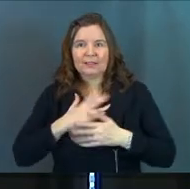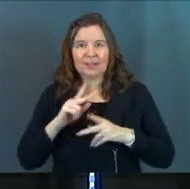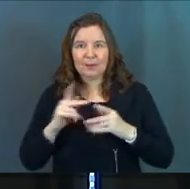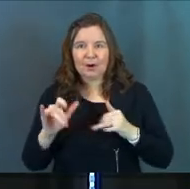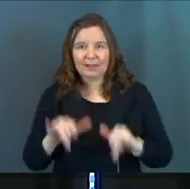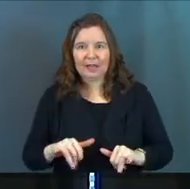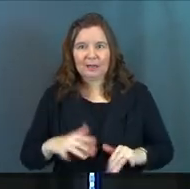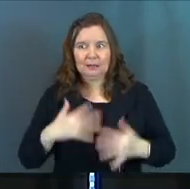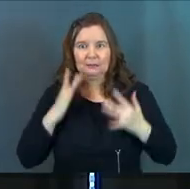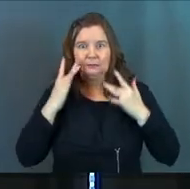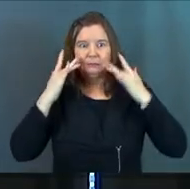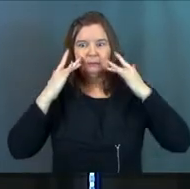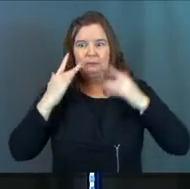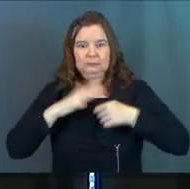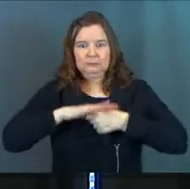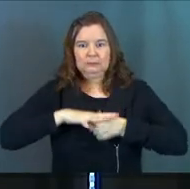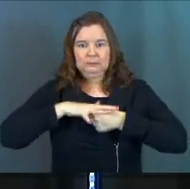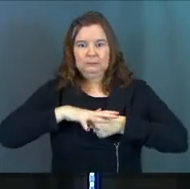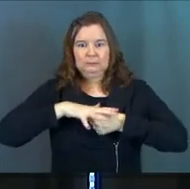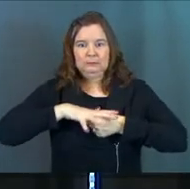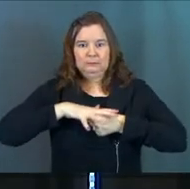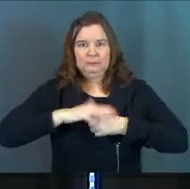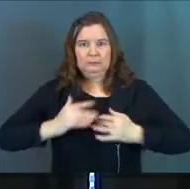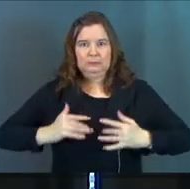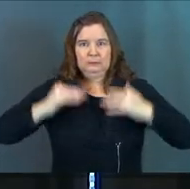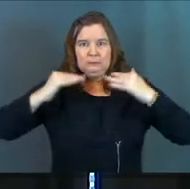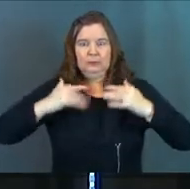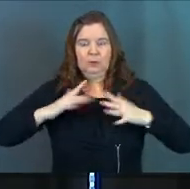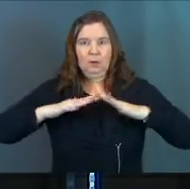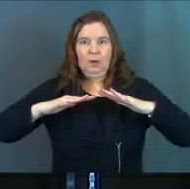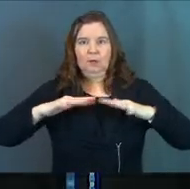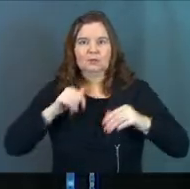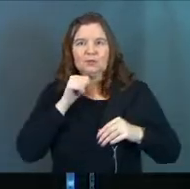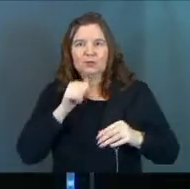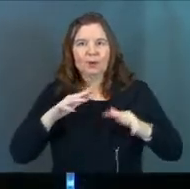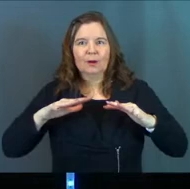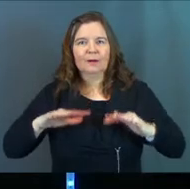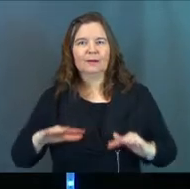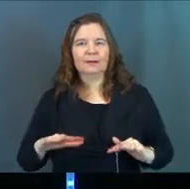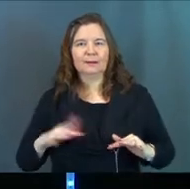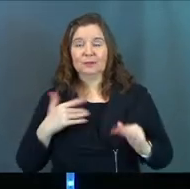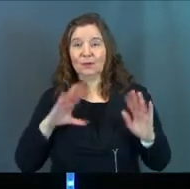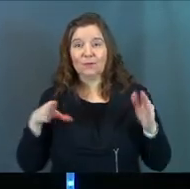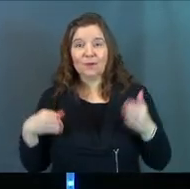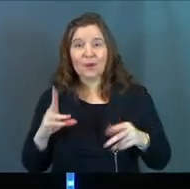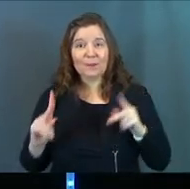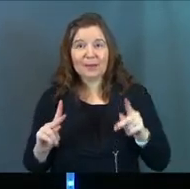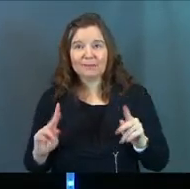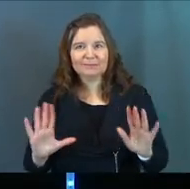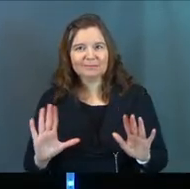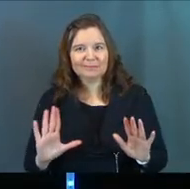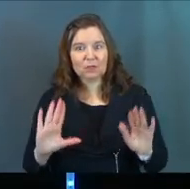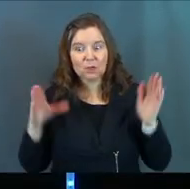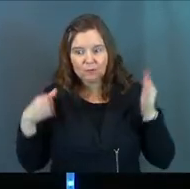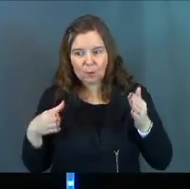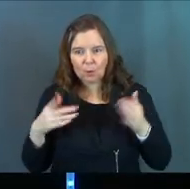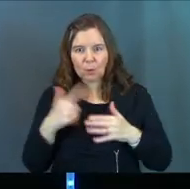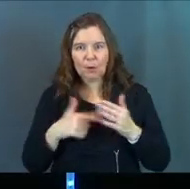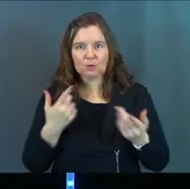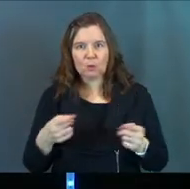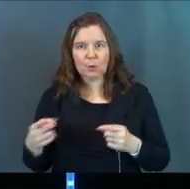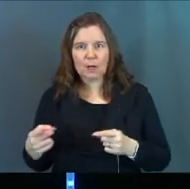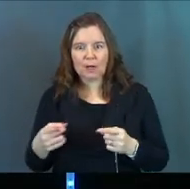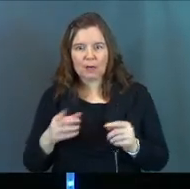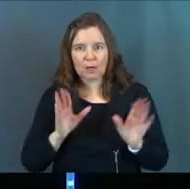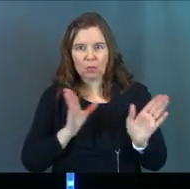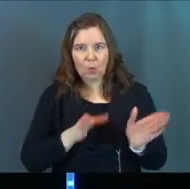party like that. You don't release, and you don't just get to focus on people. You're focused on what's going